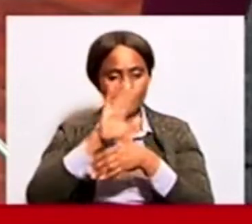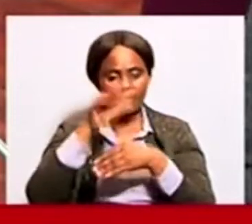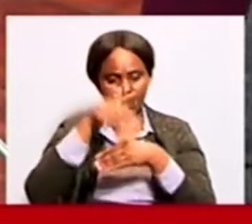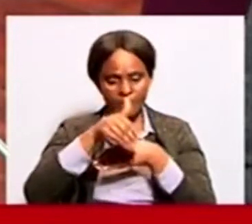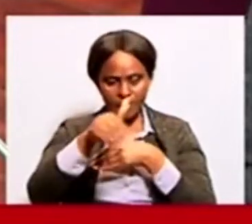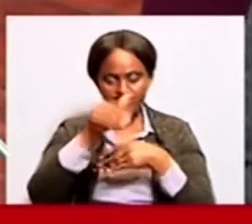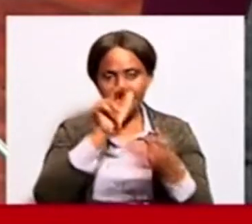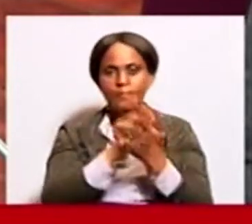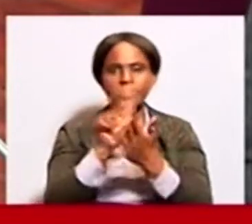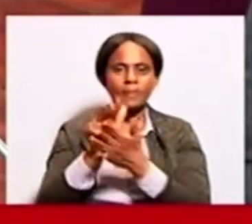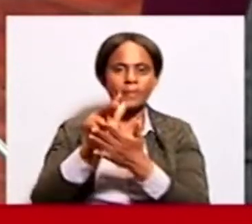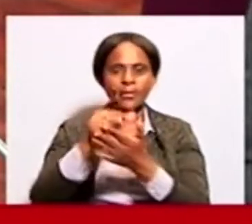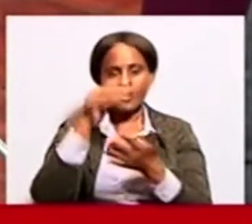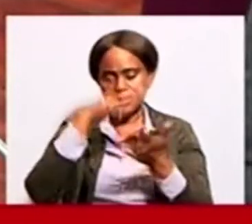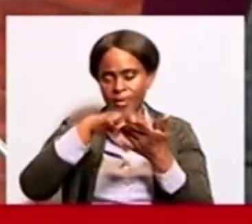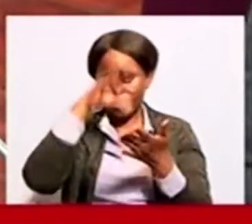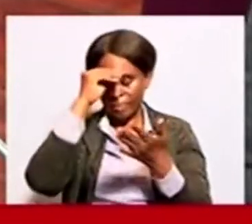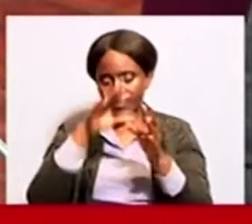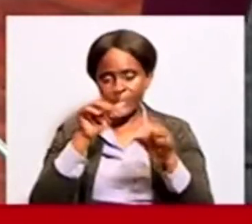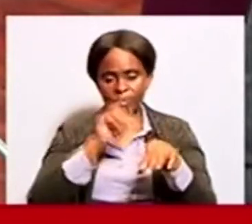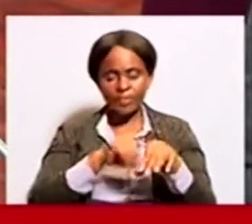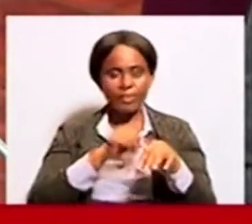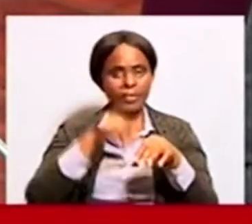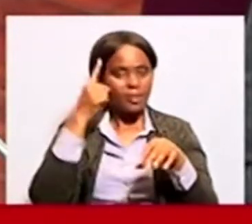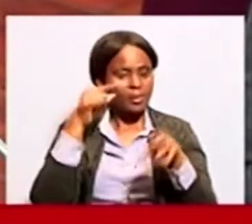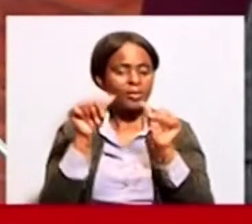of approved learners at the time of auditing.